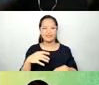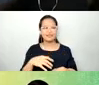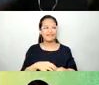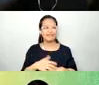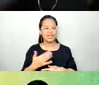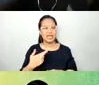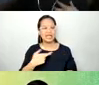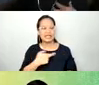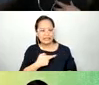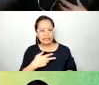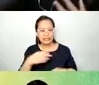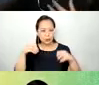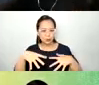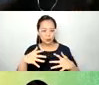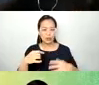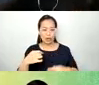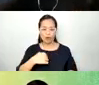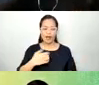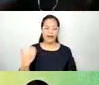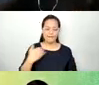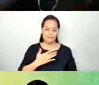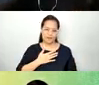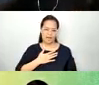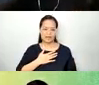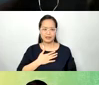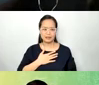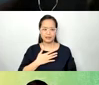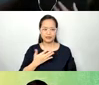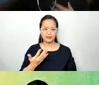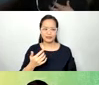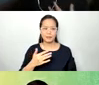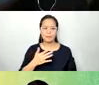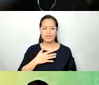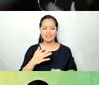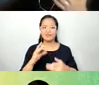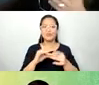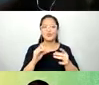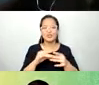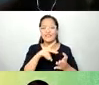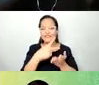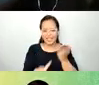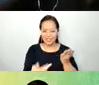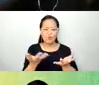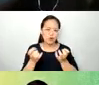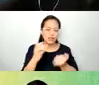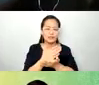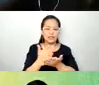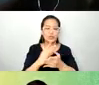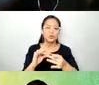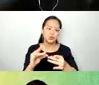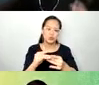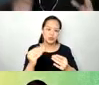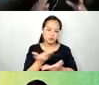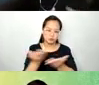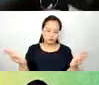losing. Of course, ako, I have mine. And again, this is a story of failure that I want to share with everyone.